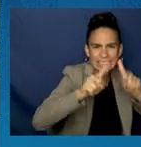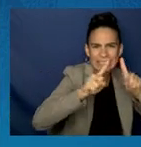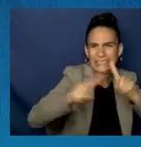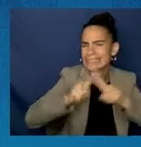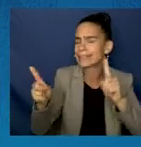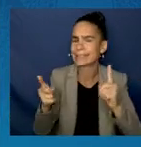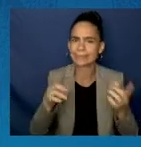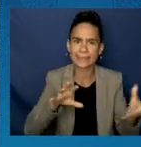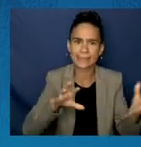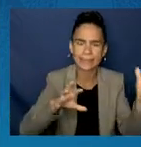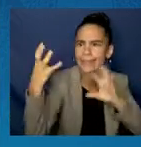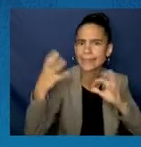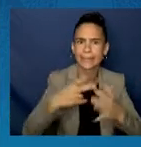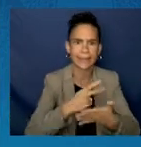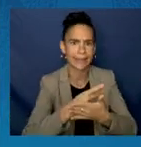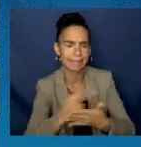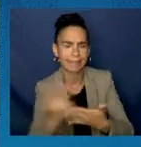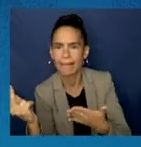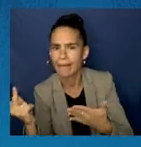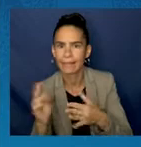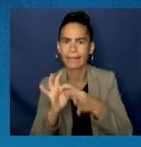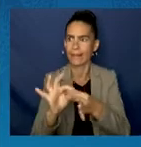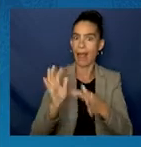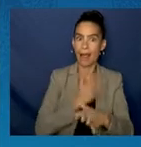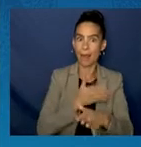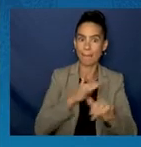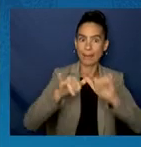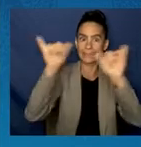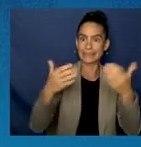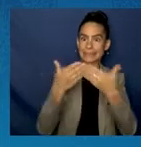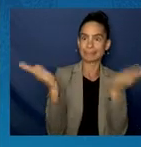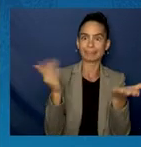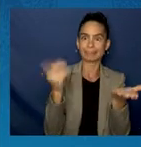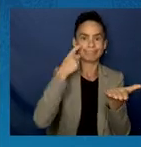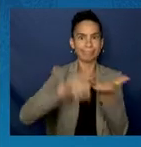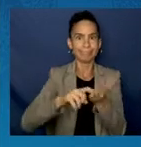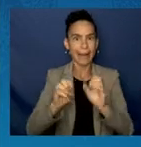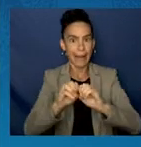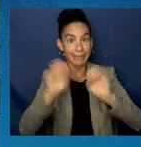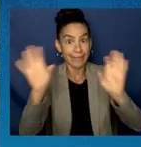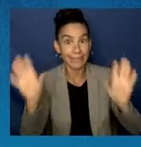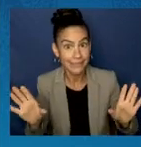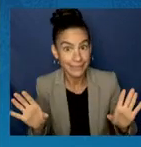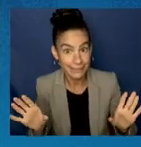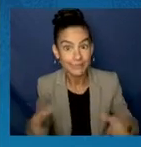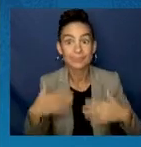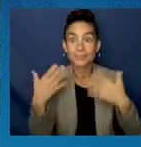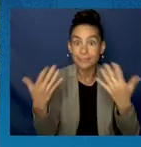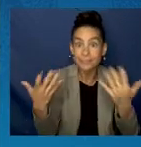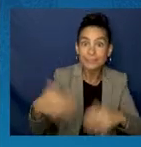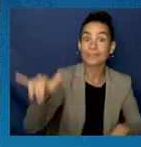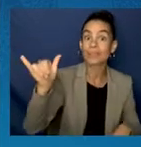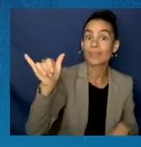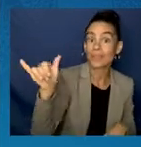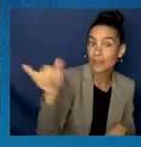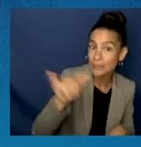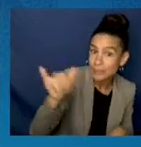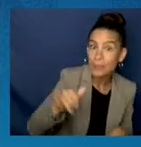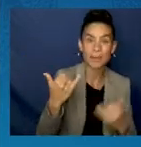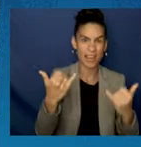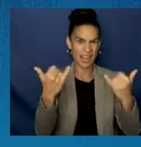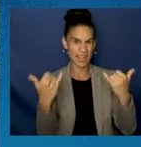And then in the midst, there is this opportunity to fix these things. And not incrementally,